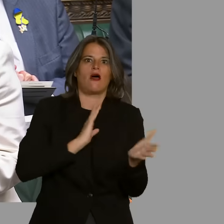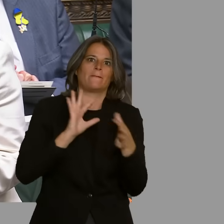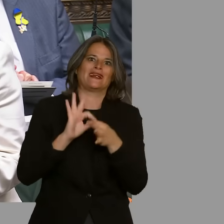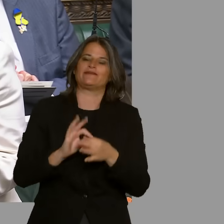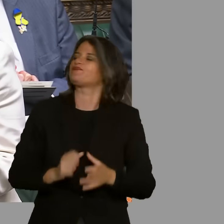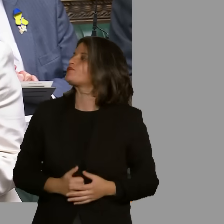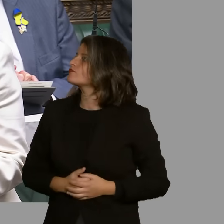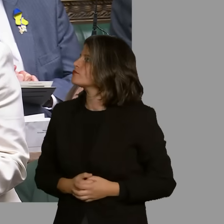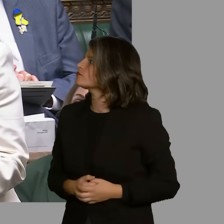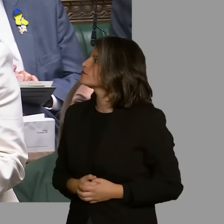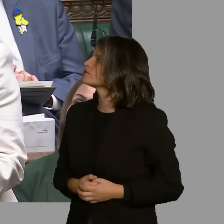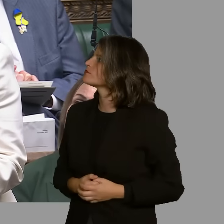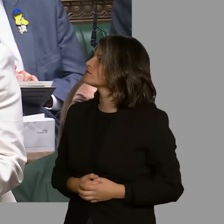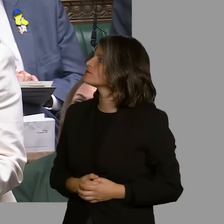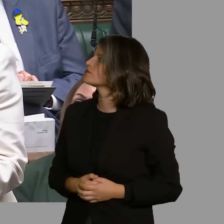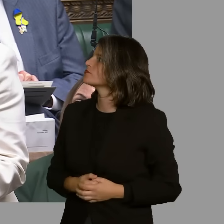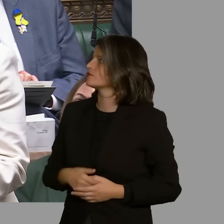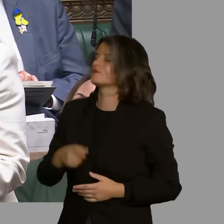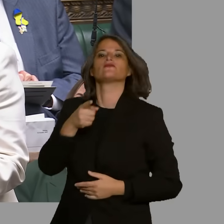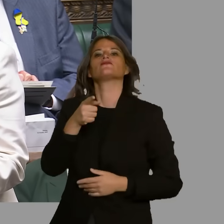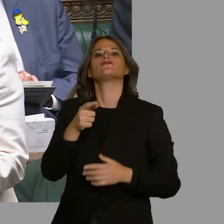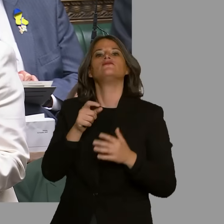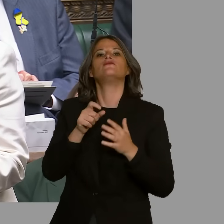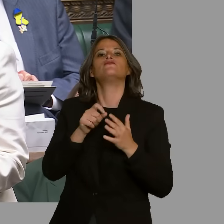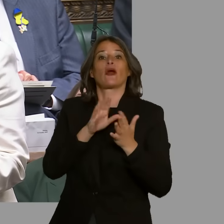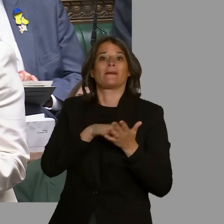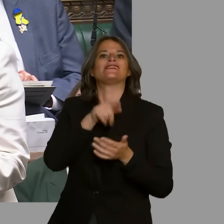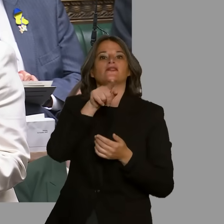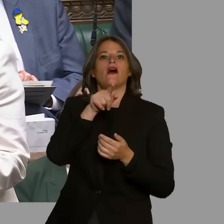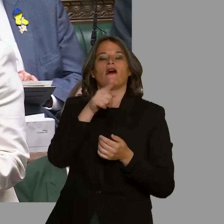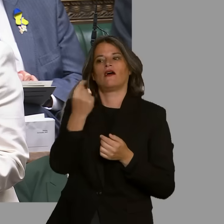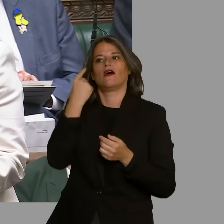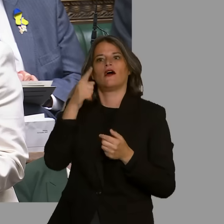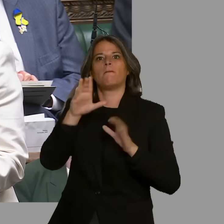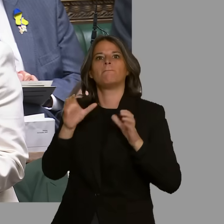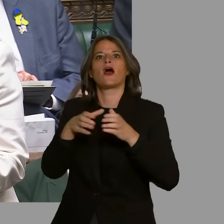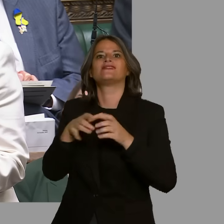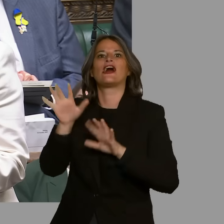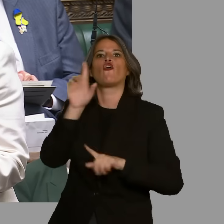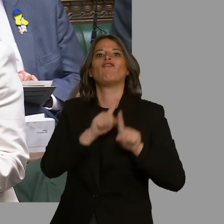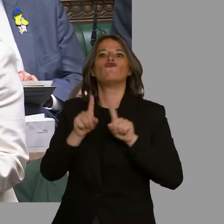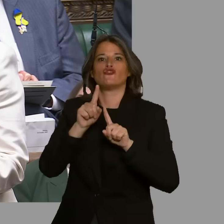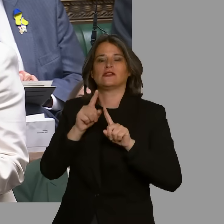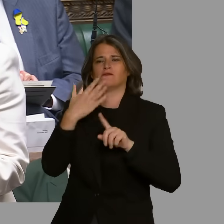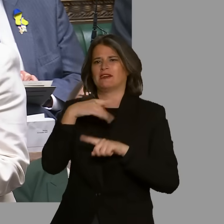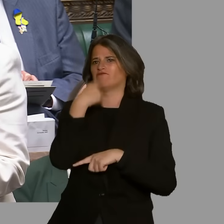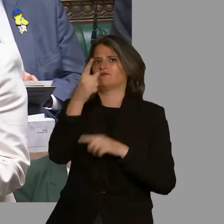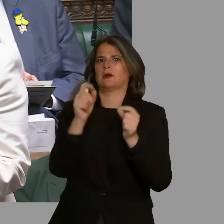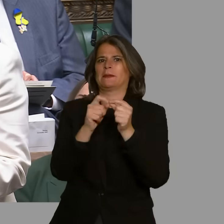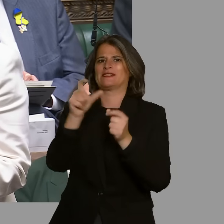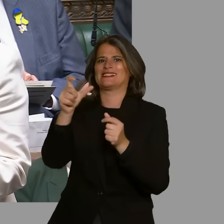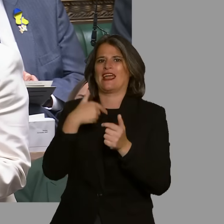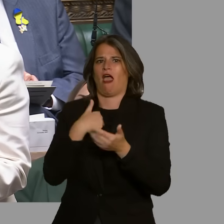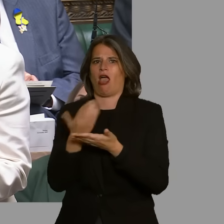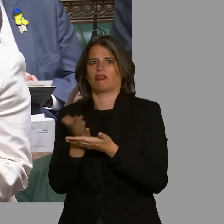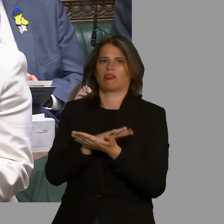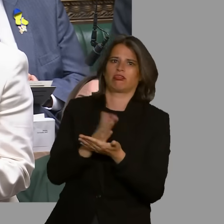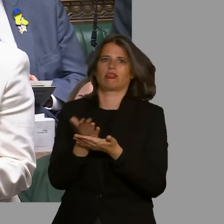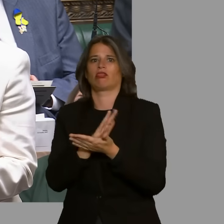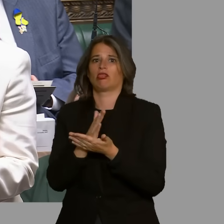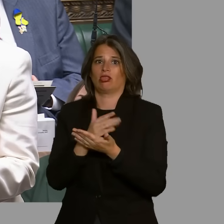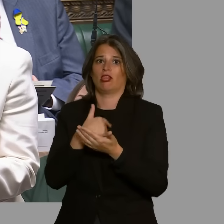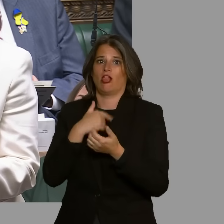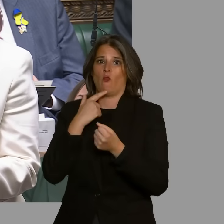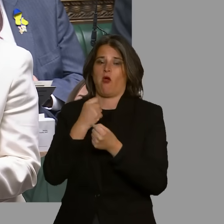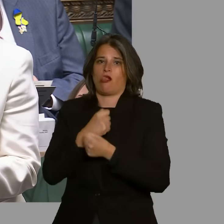is an important by-election in Wales. Well, there's just over a week to go and he hasn't shown his face there yet. So what's the problem,